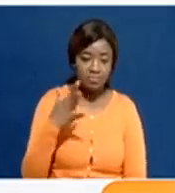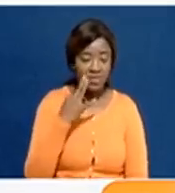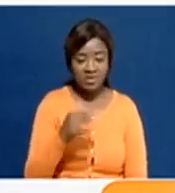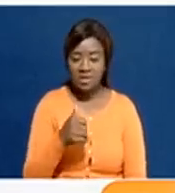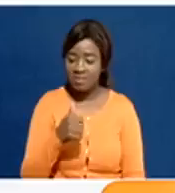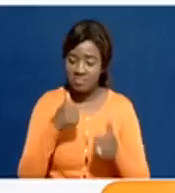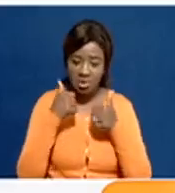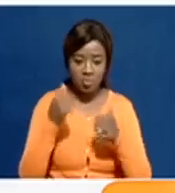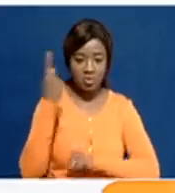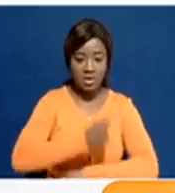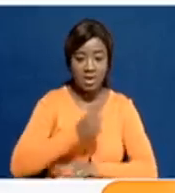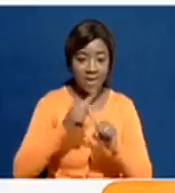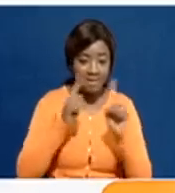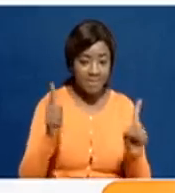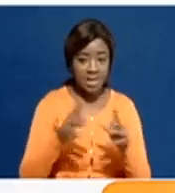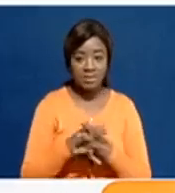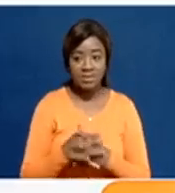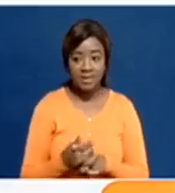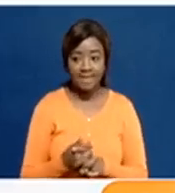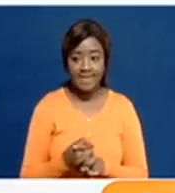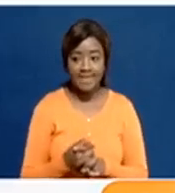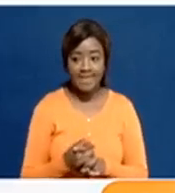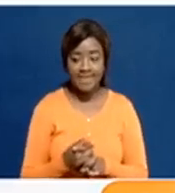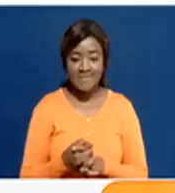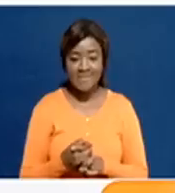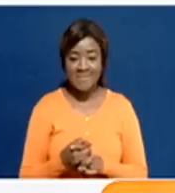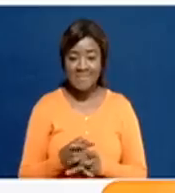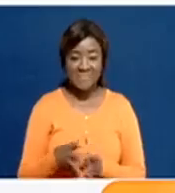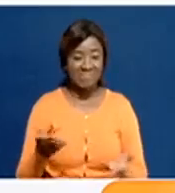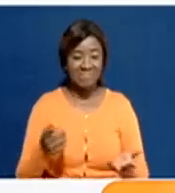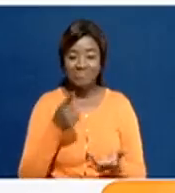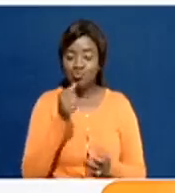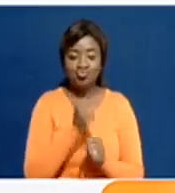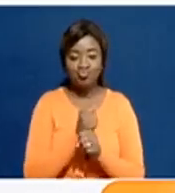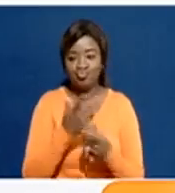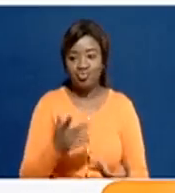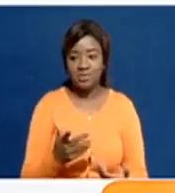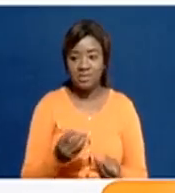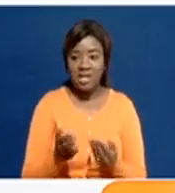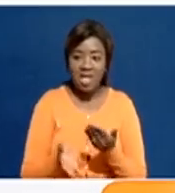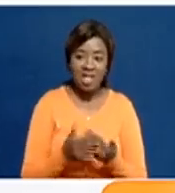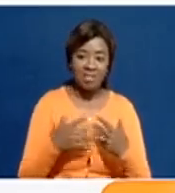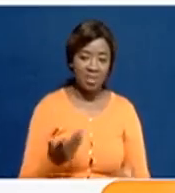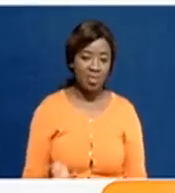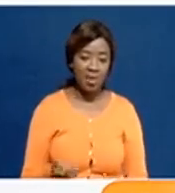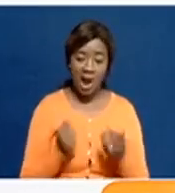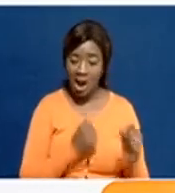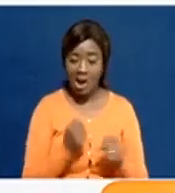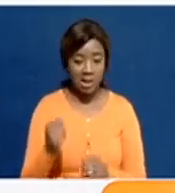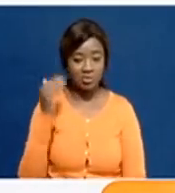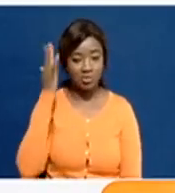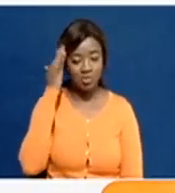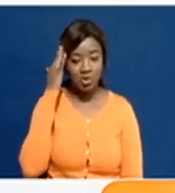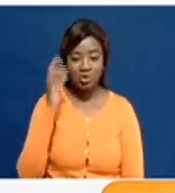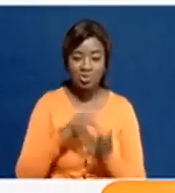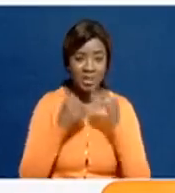day. Mm. But the thing is, you know, you can't do anything about it. So it will not help you to worry about it. Yeah. Because